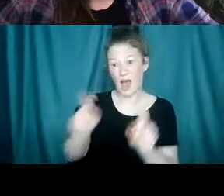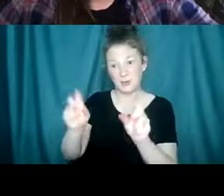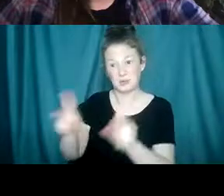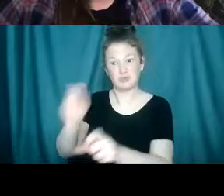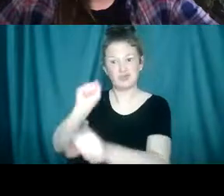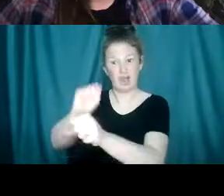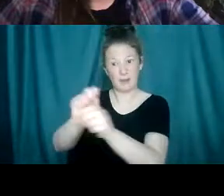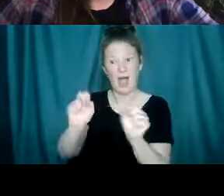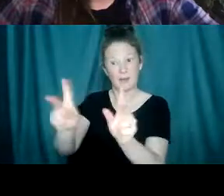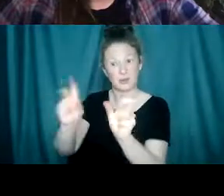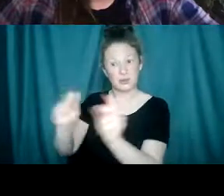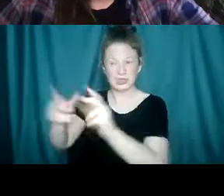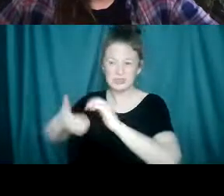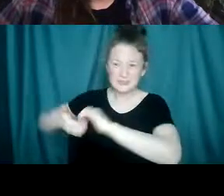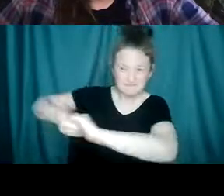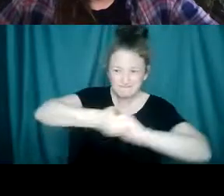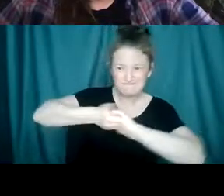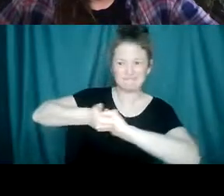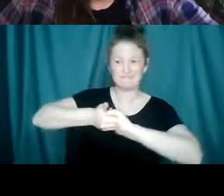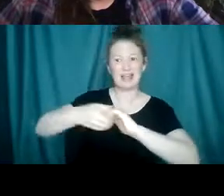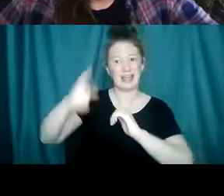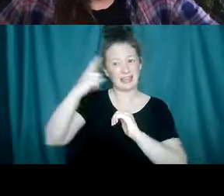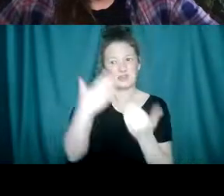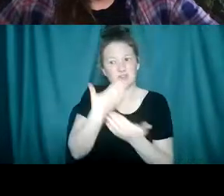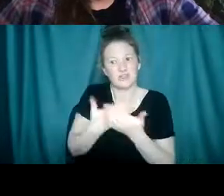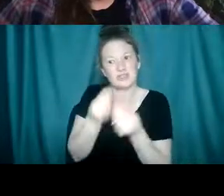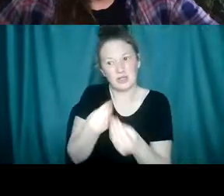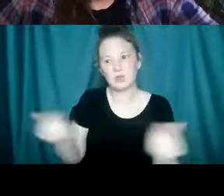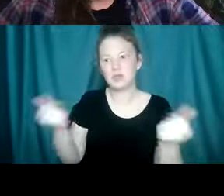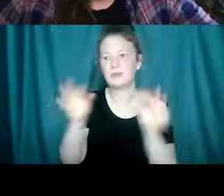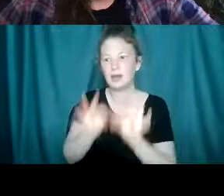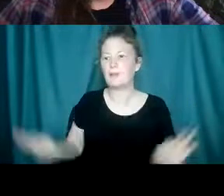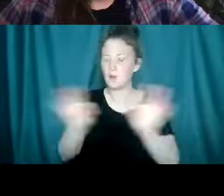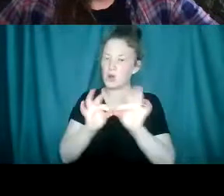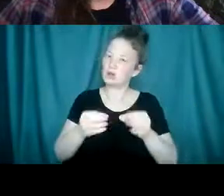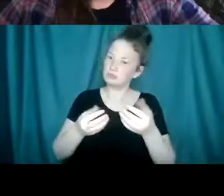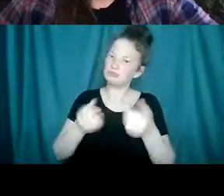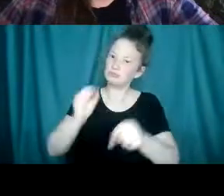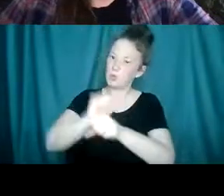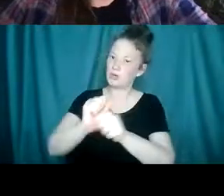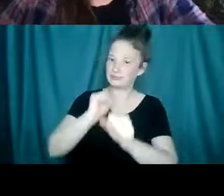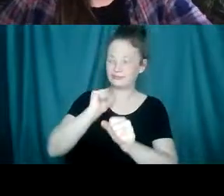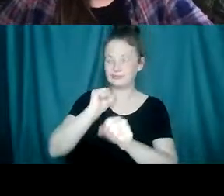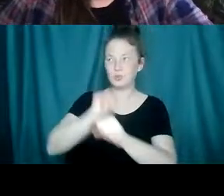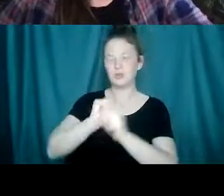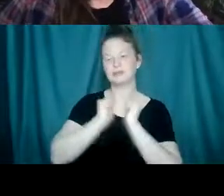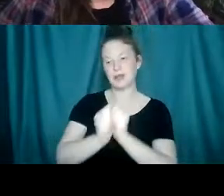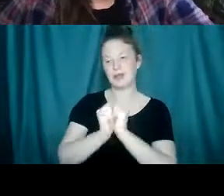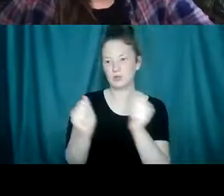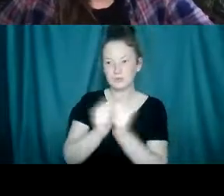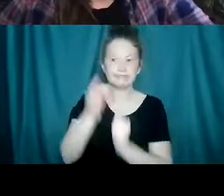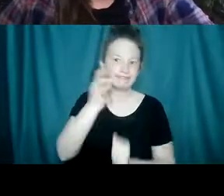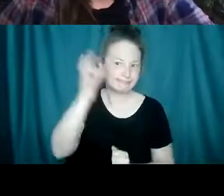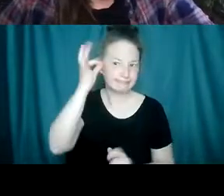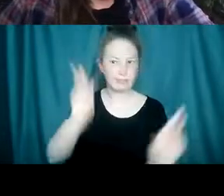people can work together, I think there is a solution. But really, we need to all work together. Sounds good.